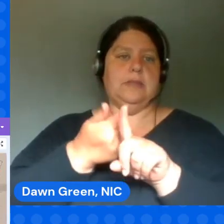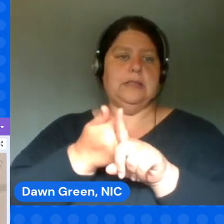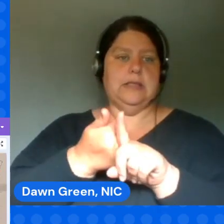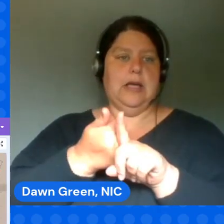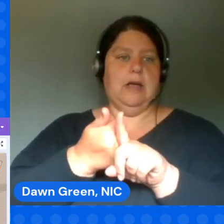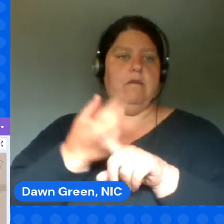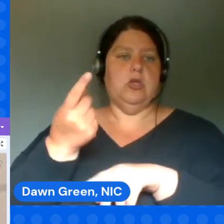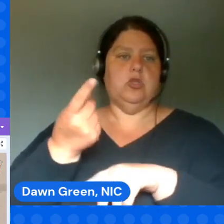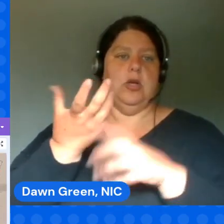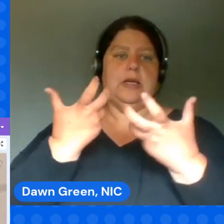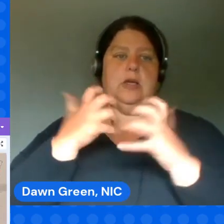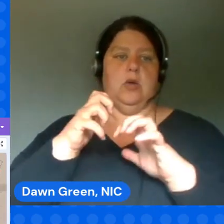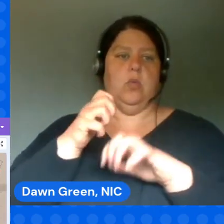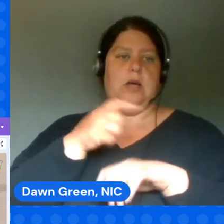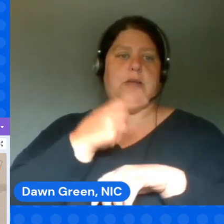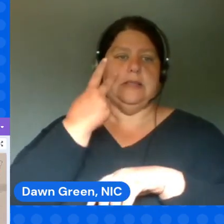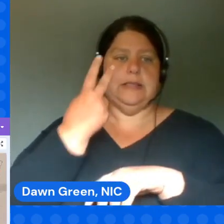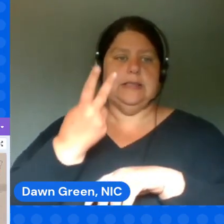to see her. So